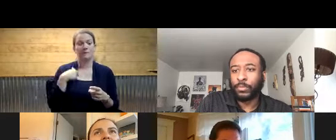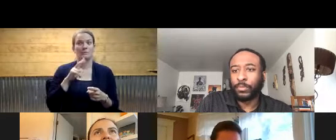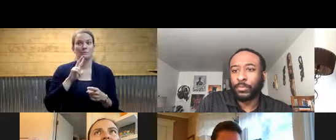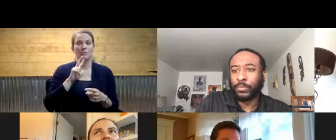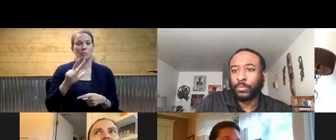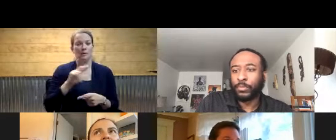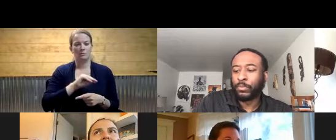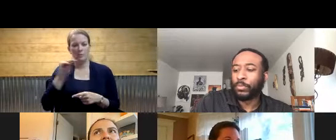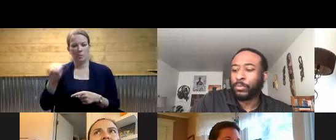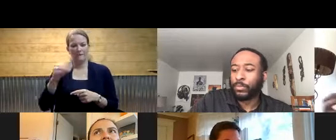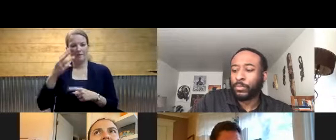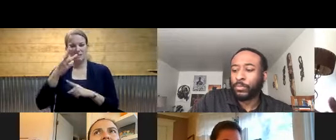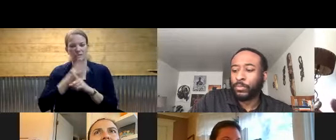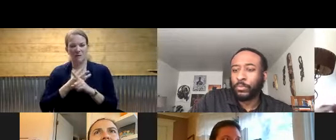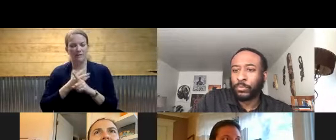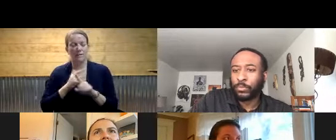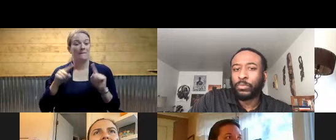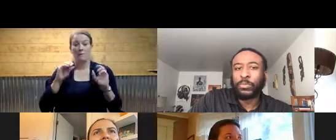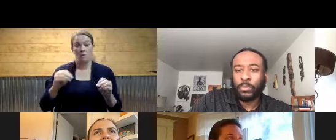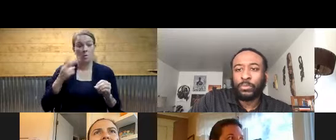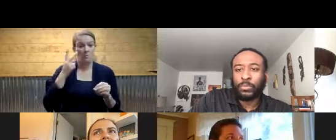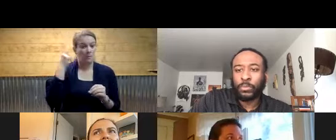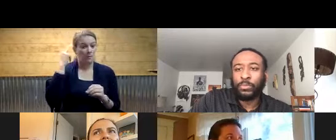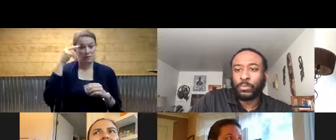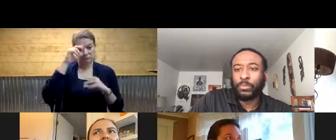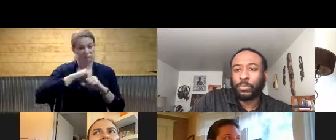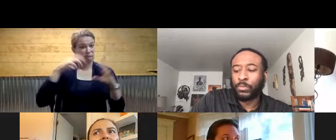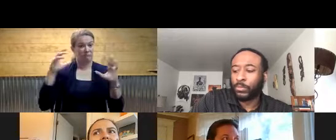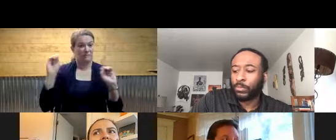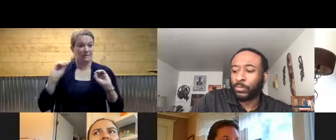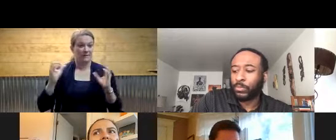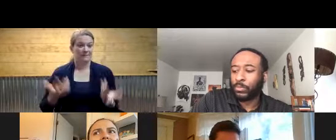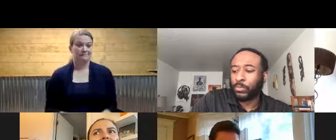like 6 months, and but I don't have any memory of that. And